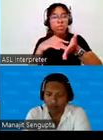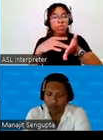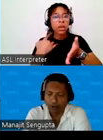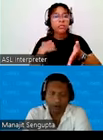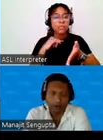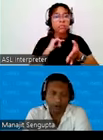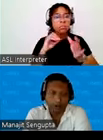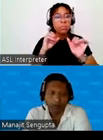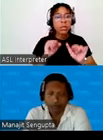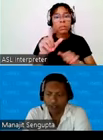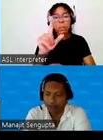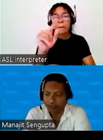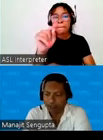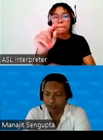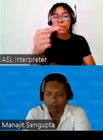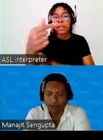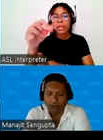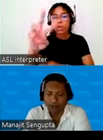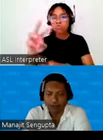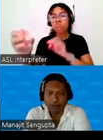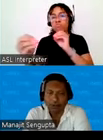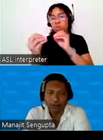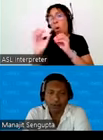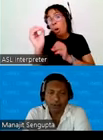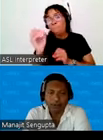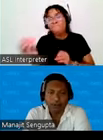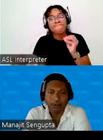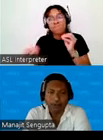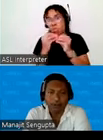more. Next slide, please.